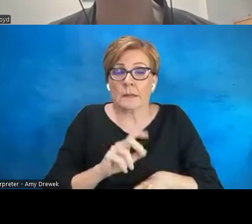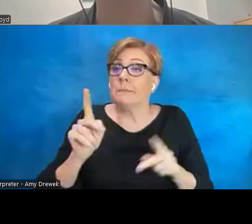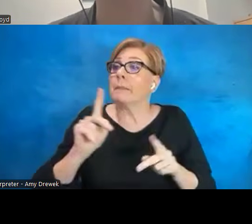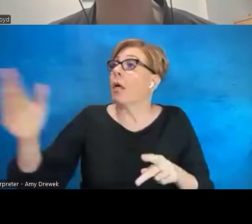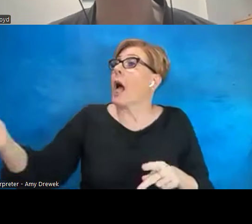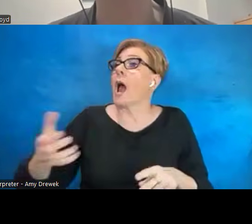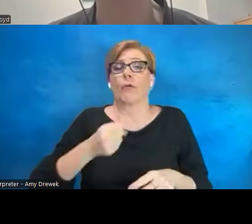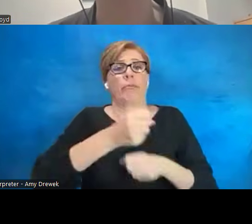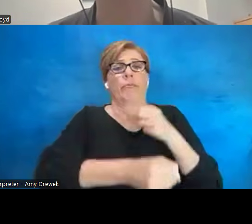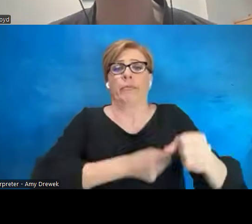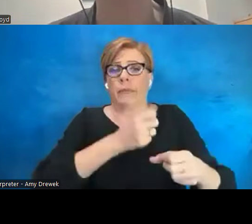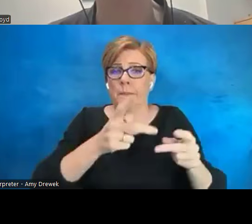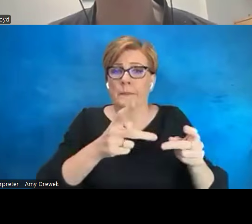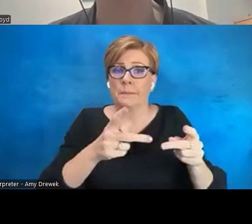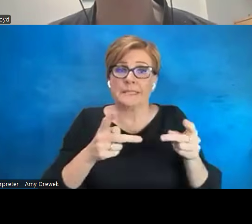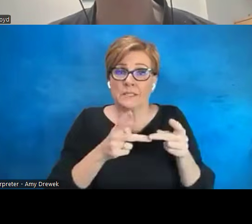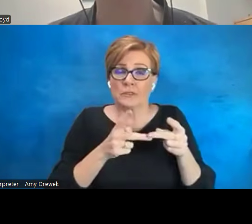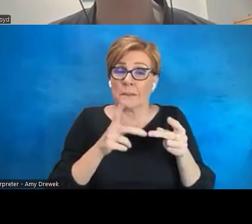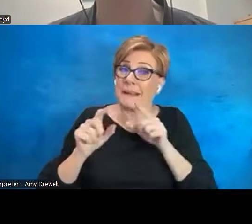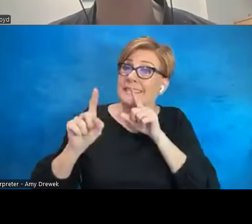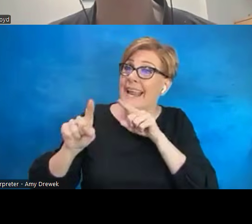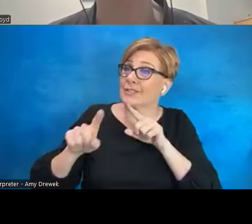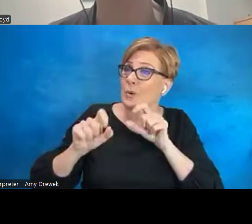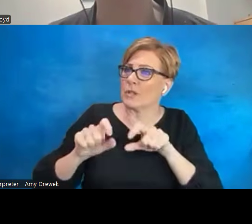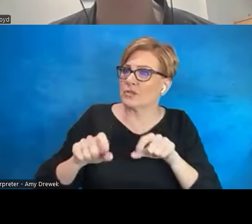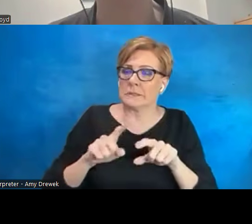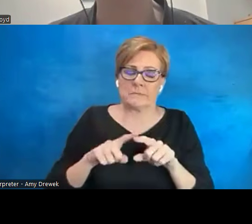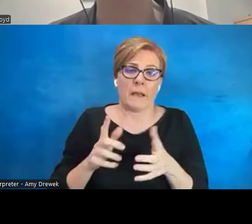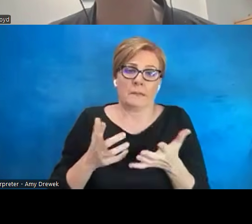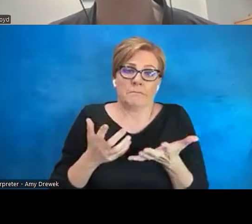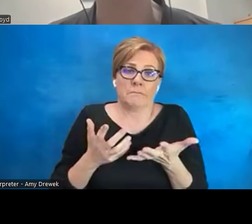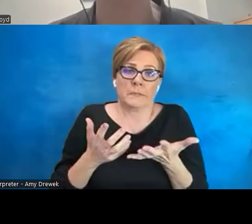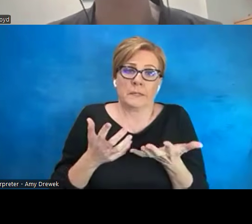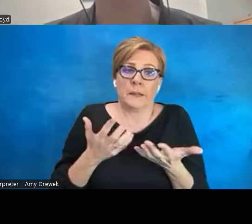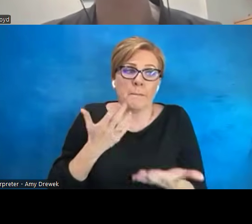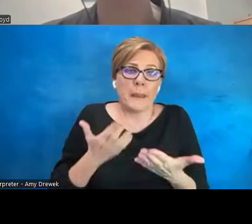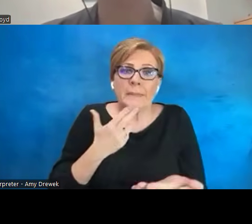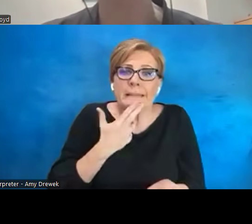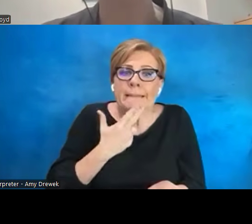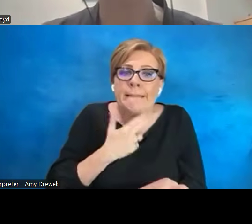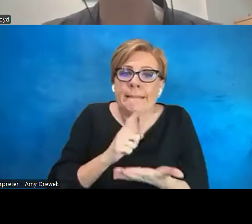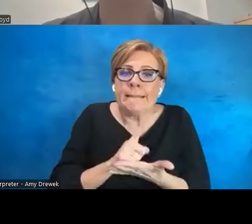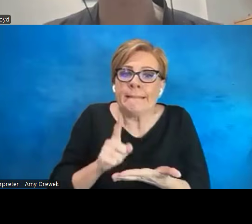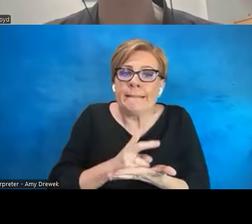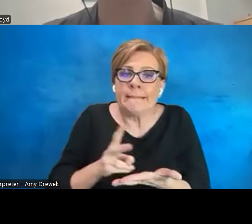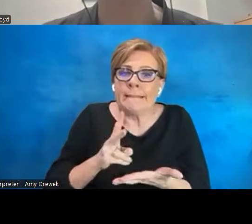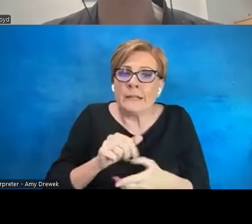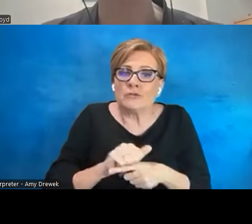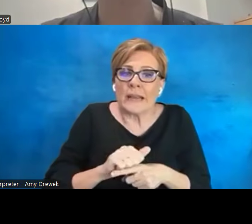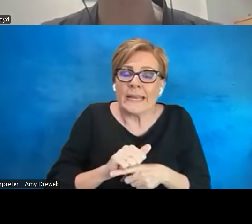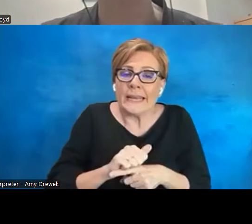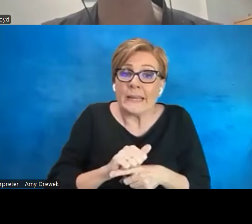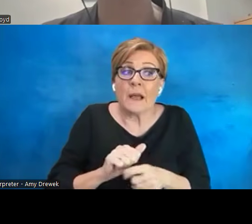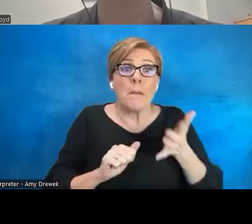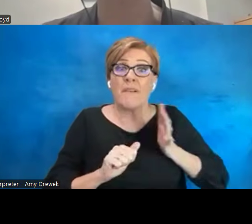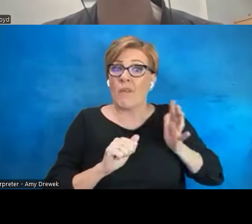positions where they have to answer questions, and they've only gotten a couple of weeks of training versus in the past, they would have gotten months, if not years worth